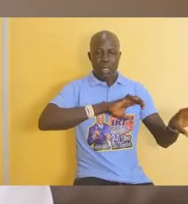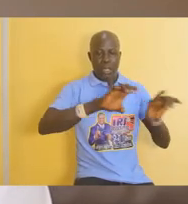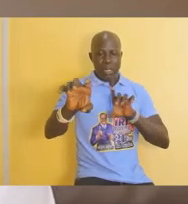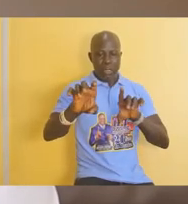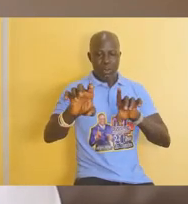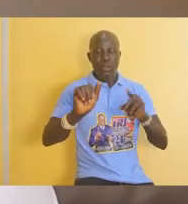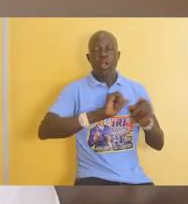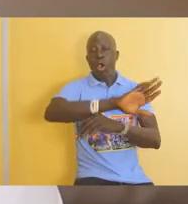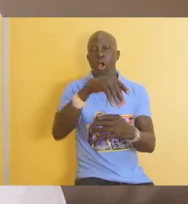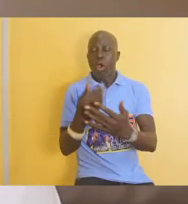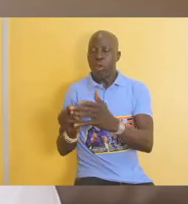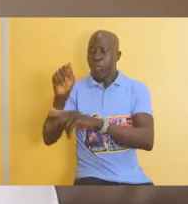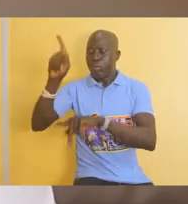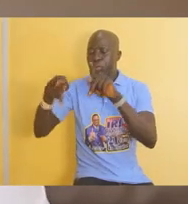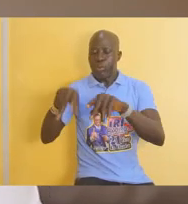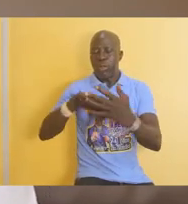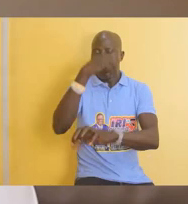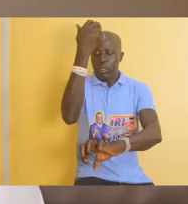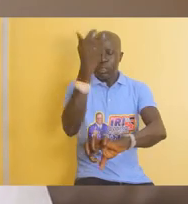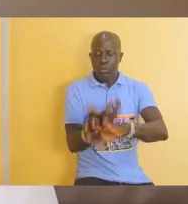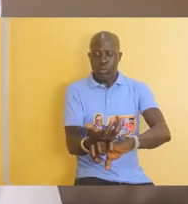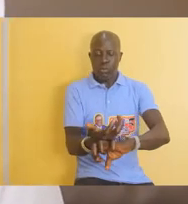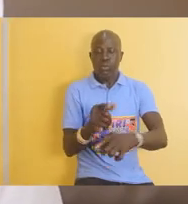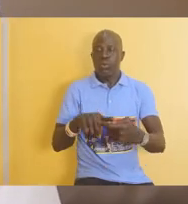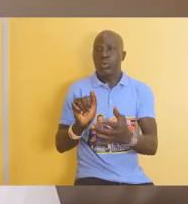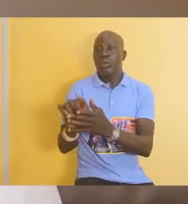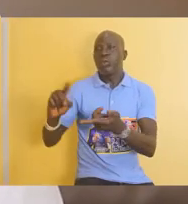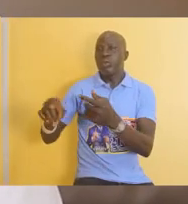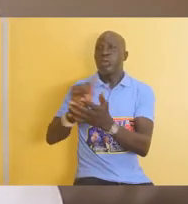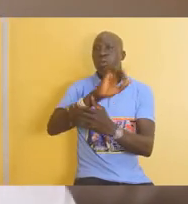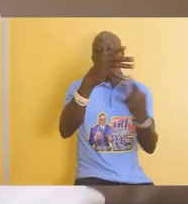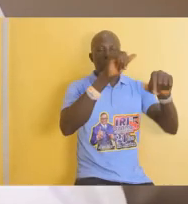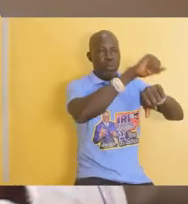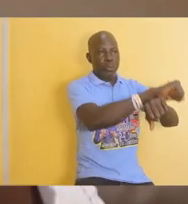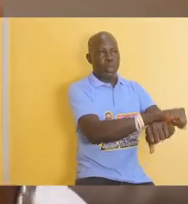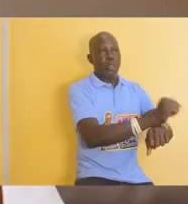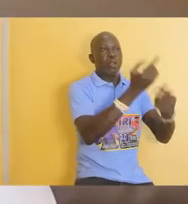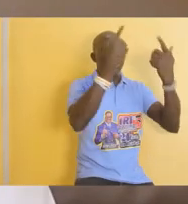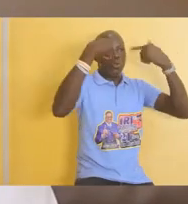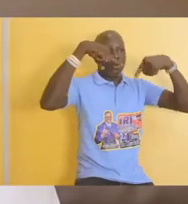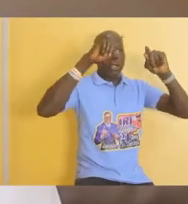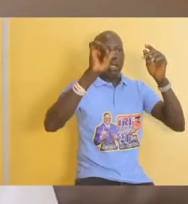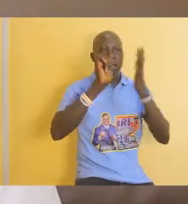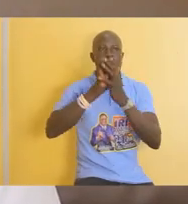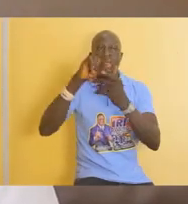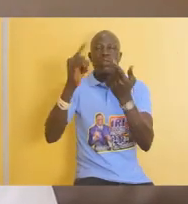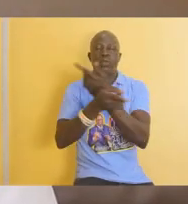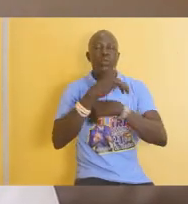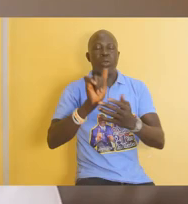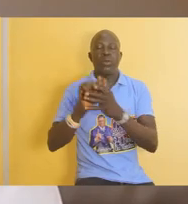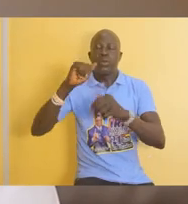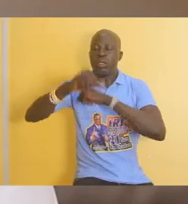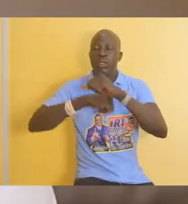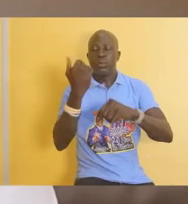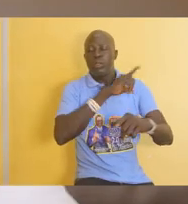Ati sisile tubu fun awon onde. And the opening of the prison to them that are bound. Lati kede odun itewogba Oluwa. Proclaim the acceptable